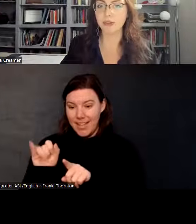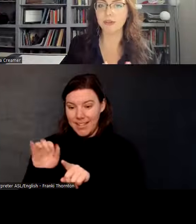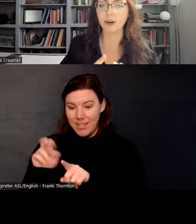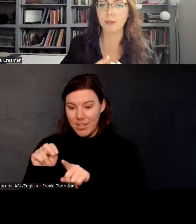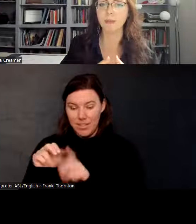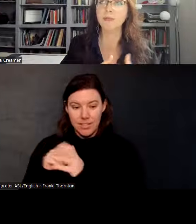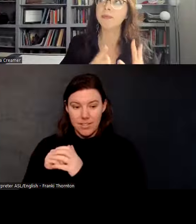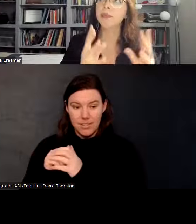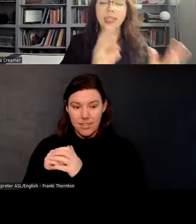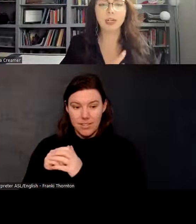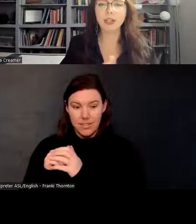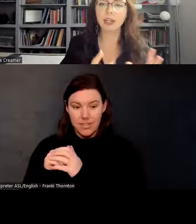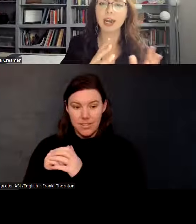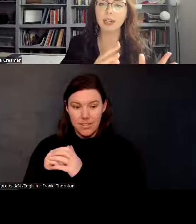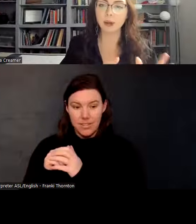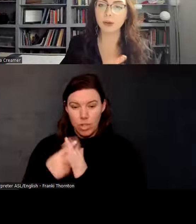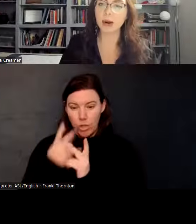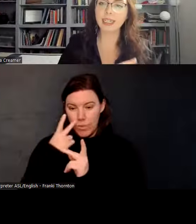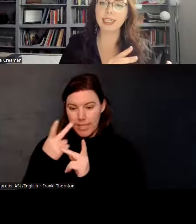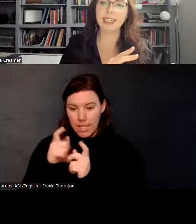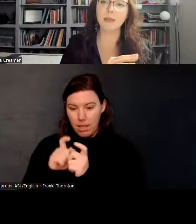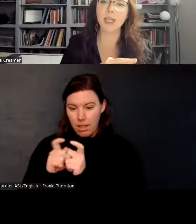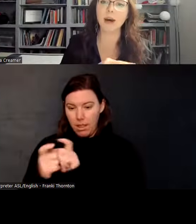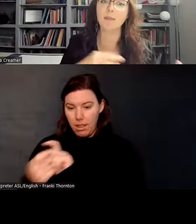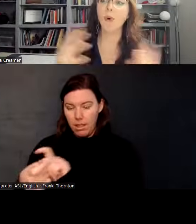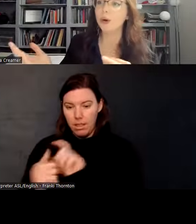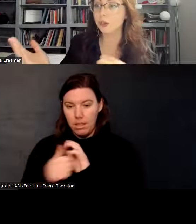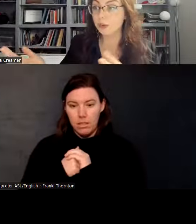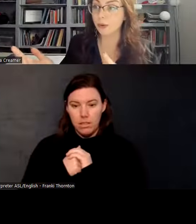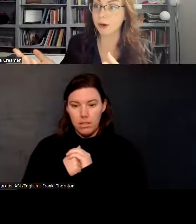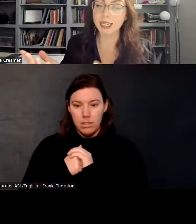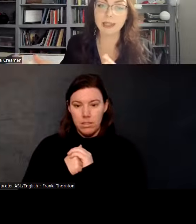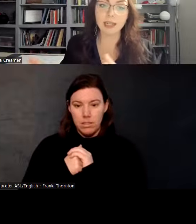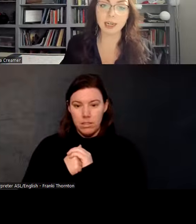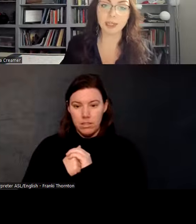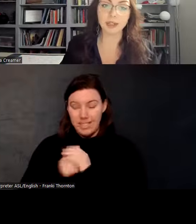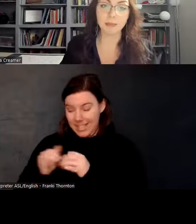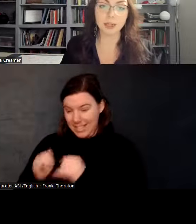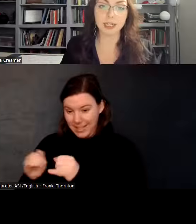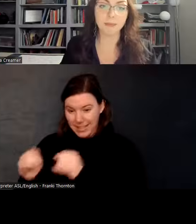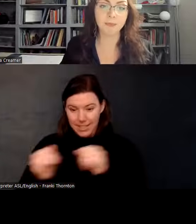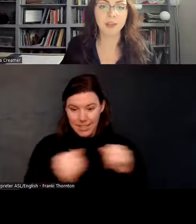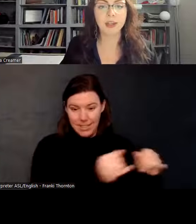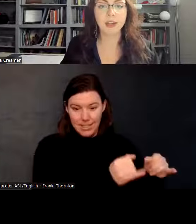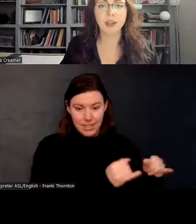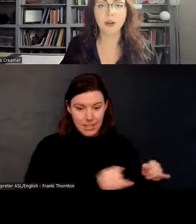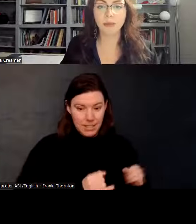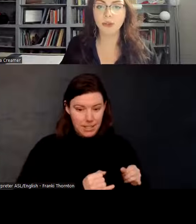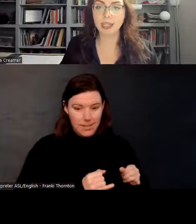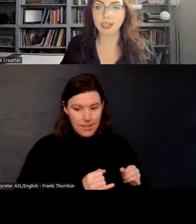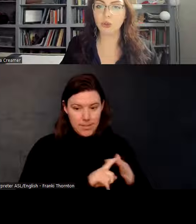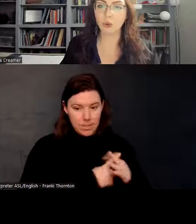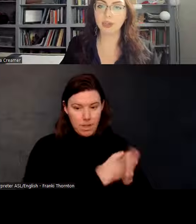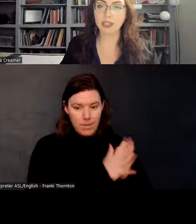inhabitants, moving from idiosyncratic local practices to become more uniform in the Neo-Assyrian period.